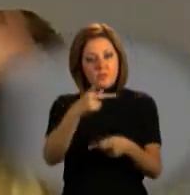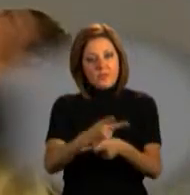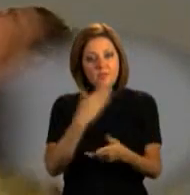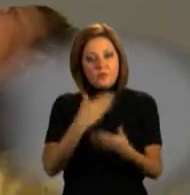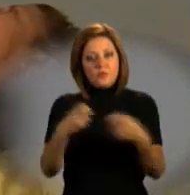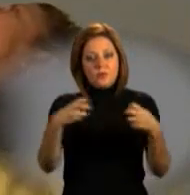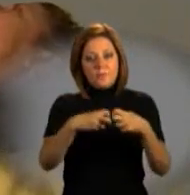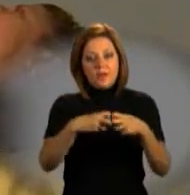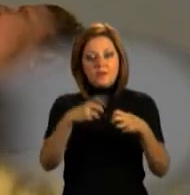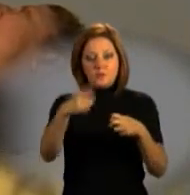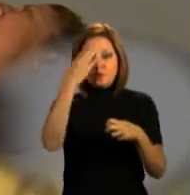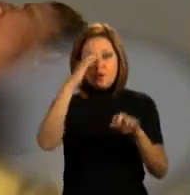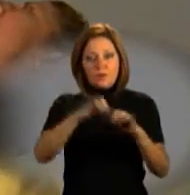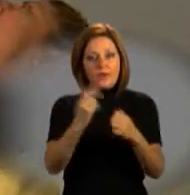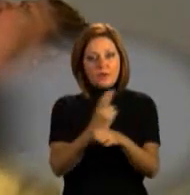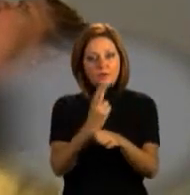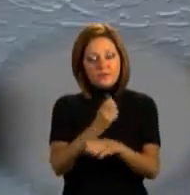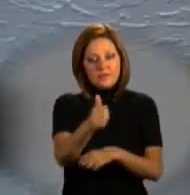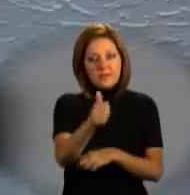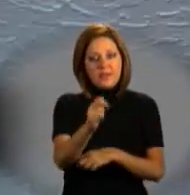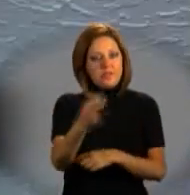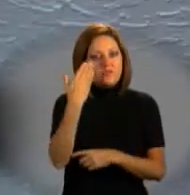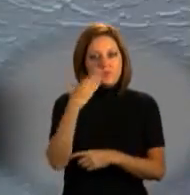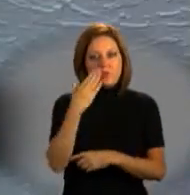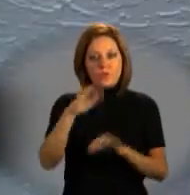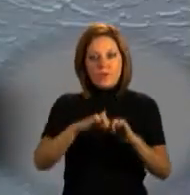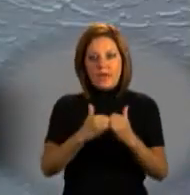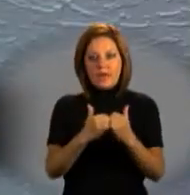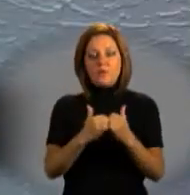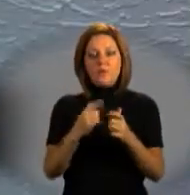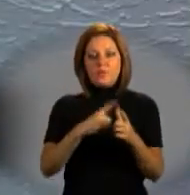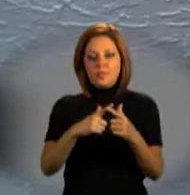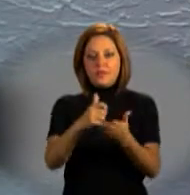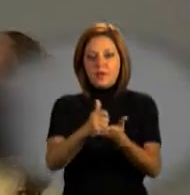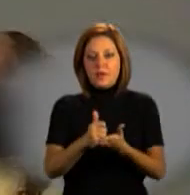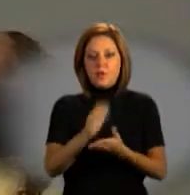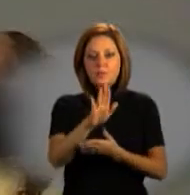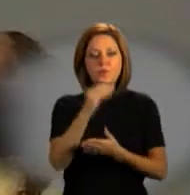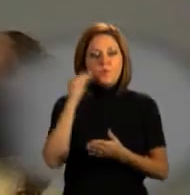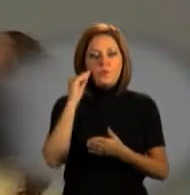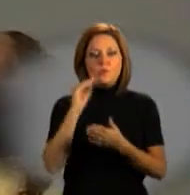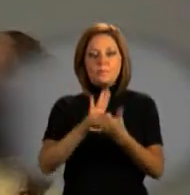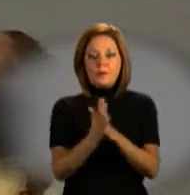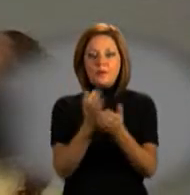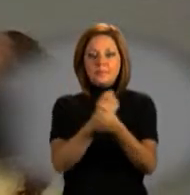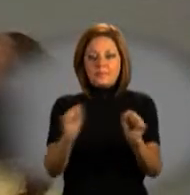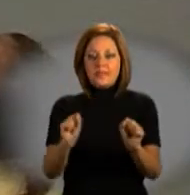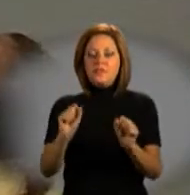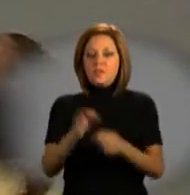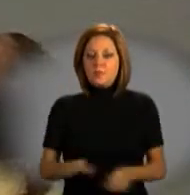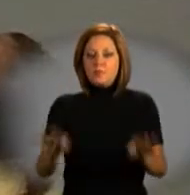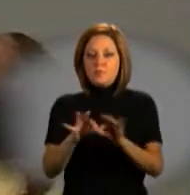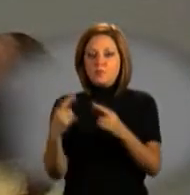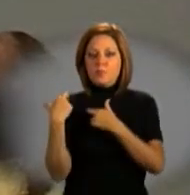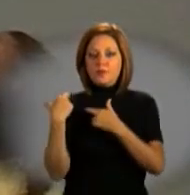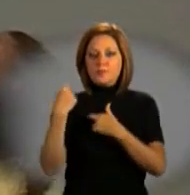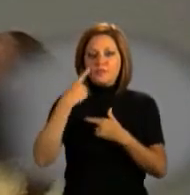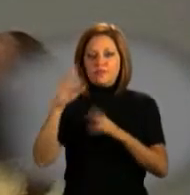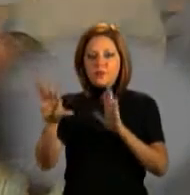batteries, and are you able to operate them on your own? If not, helping to make your home safe is another important job for hurricane